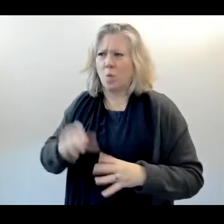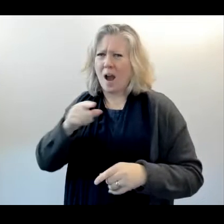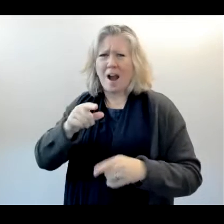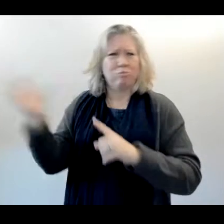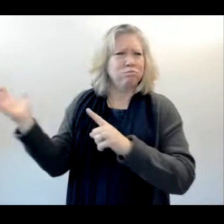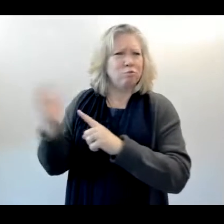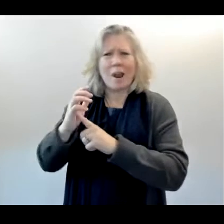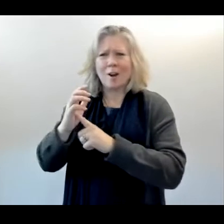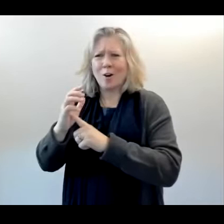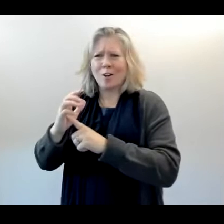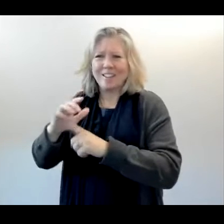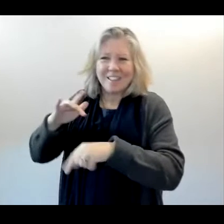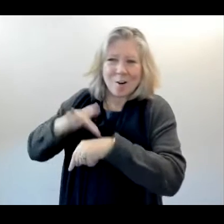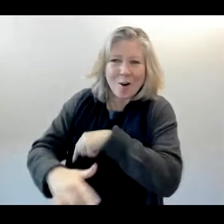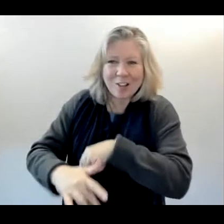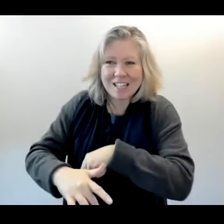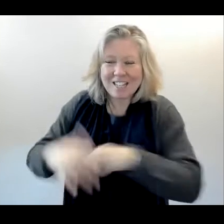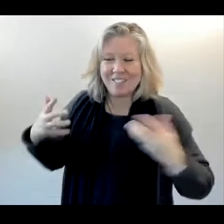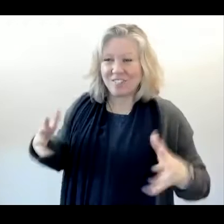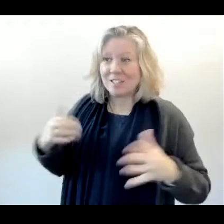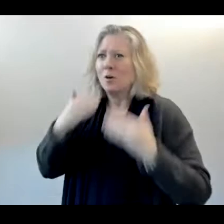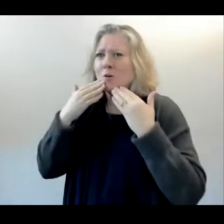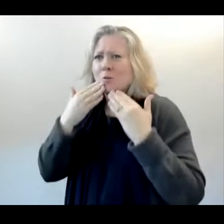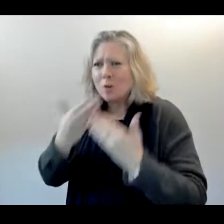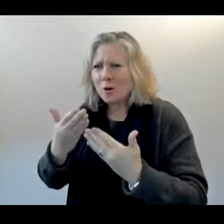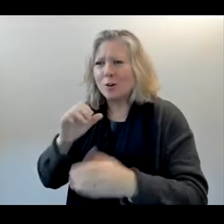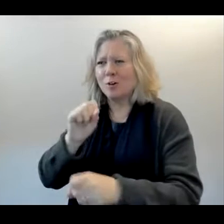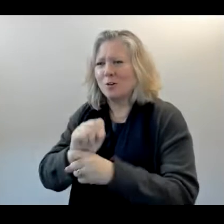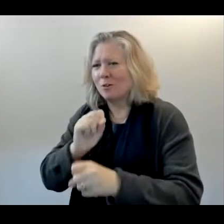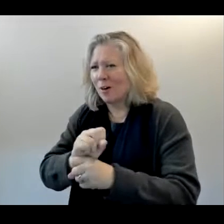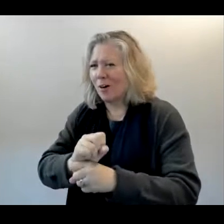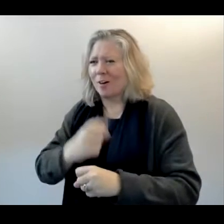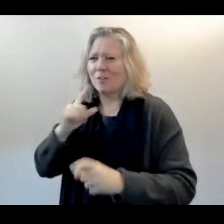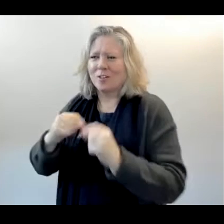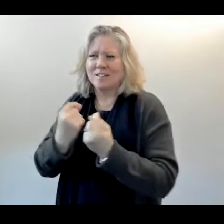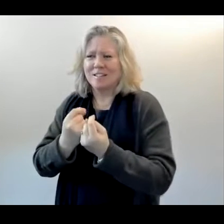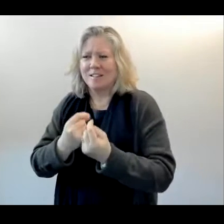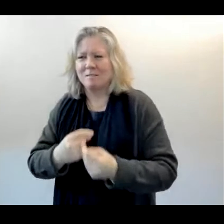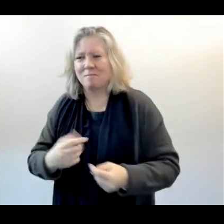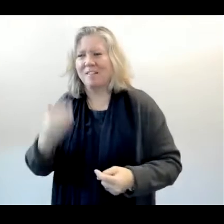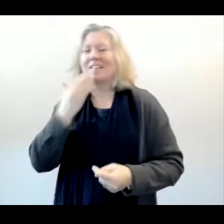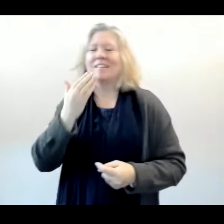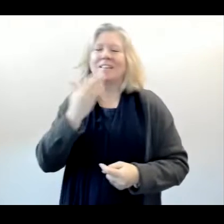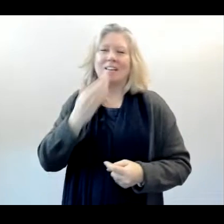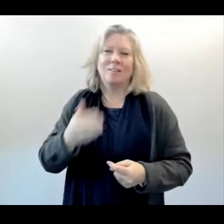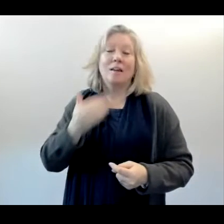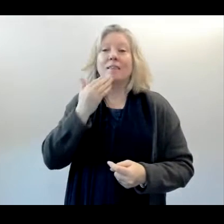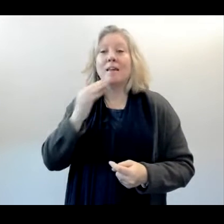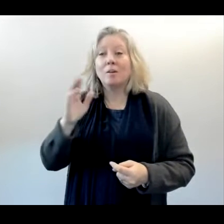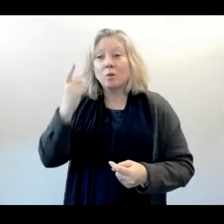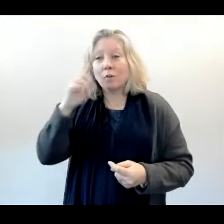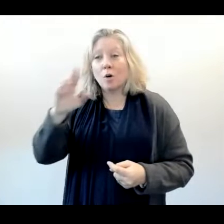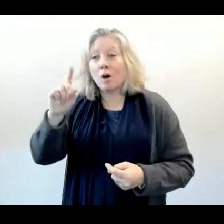had ever. So Yeah. again, great work to the team all around. Thank you. Thank you so much, and thanks to all the directors that has